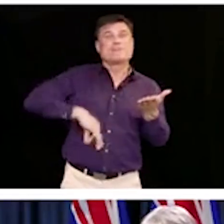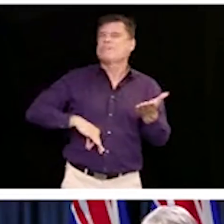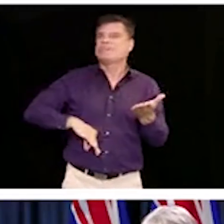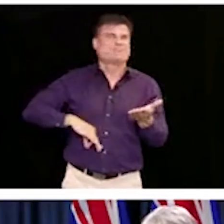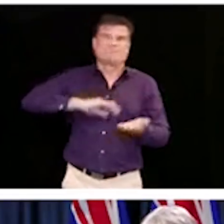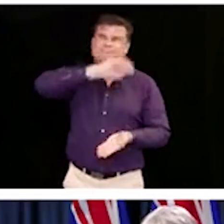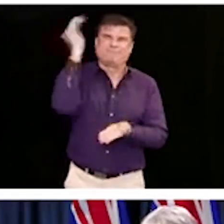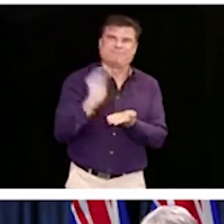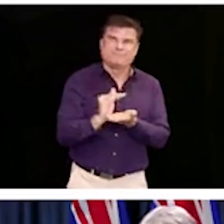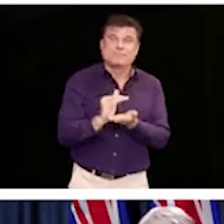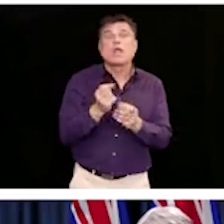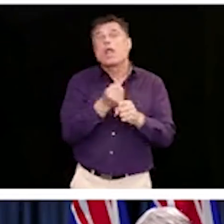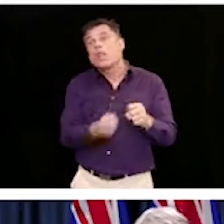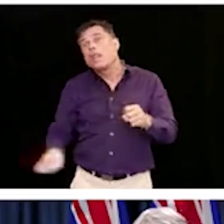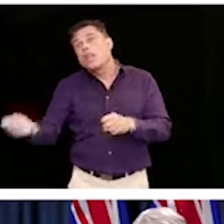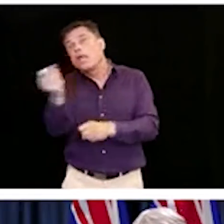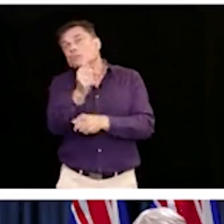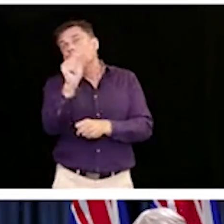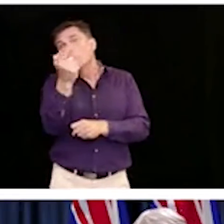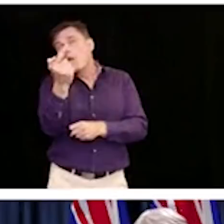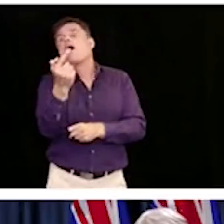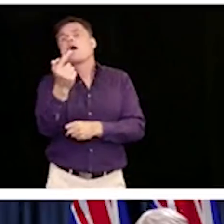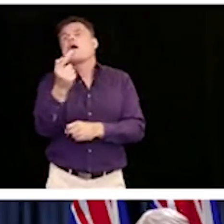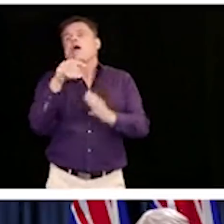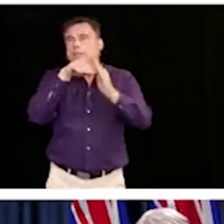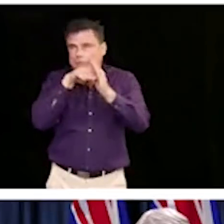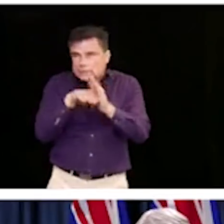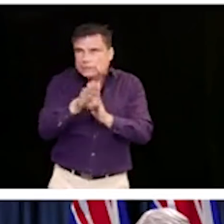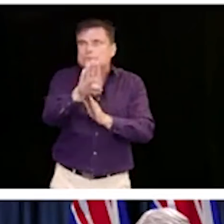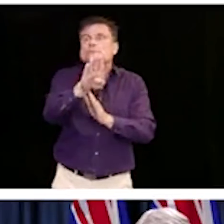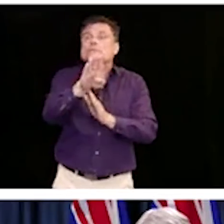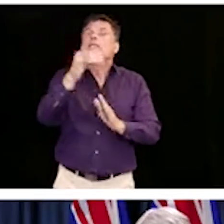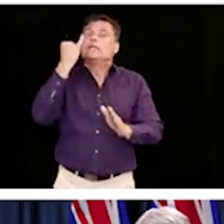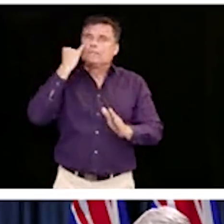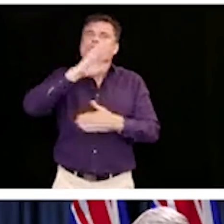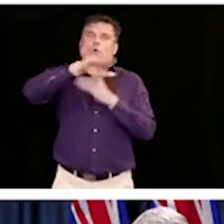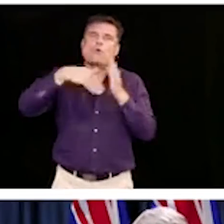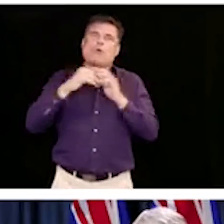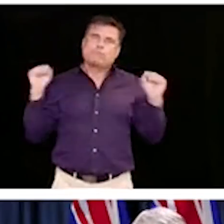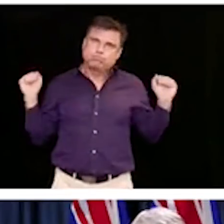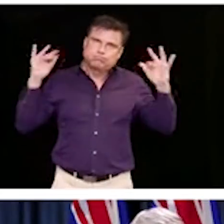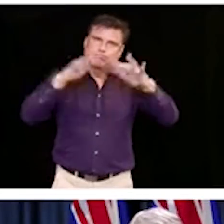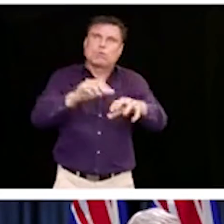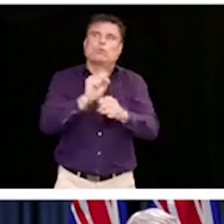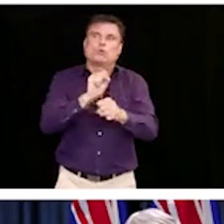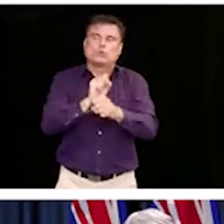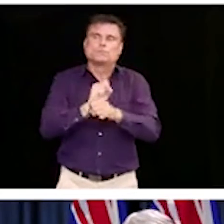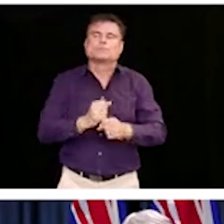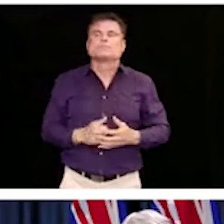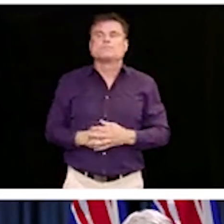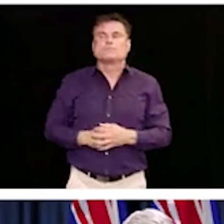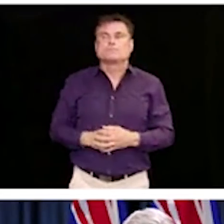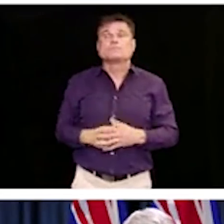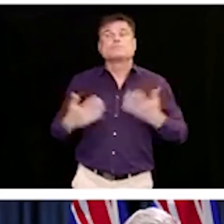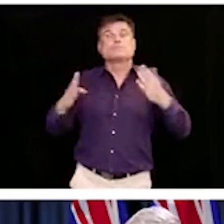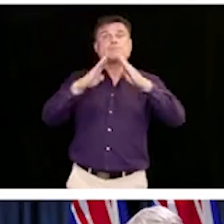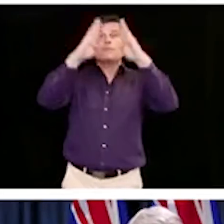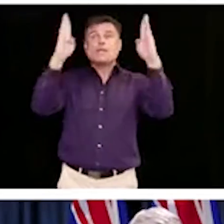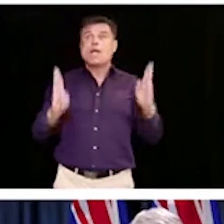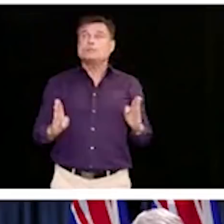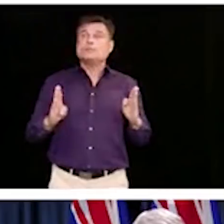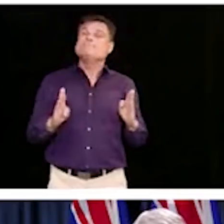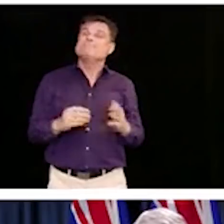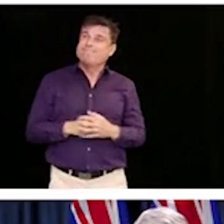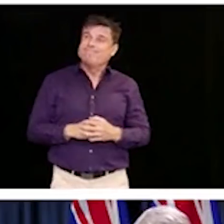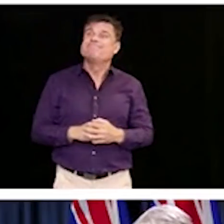2021, again, when employment and income prospects improve. The housing market is expected to be impacted again